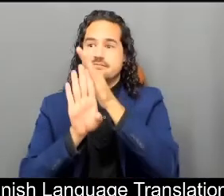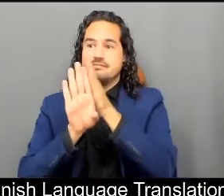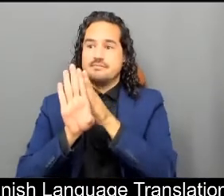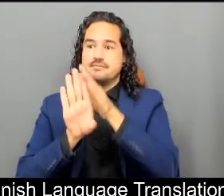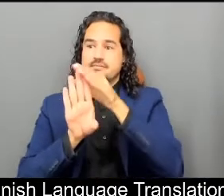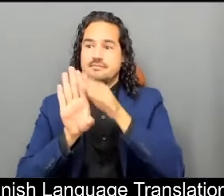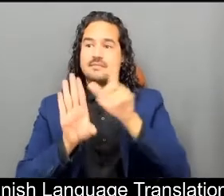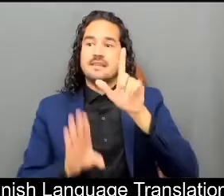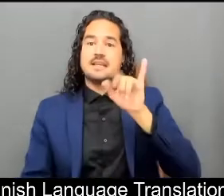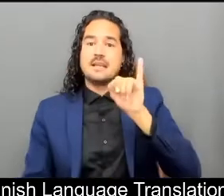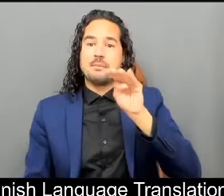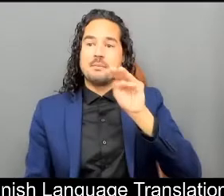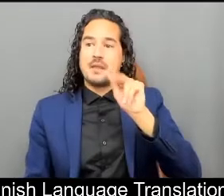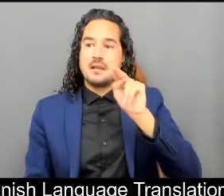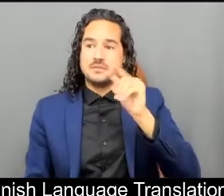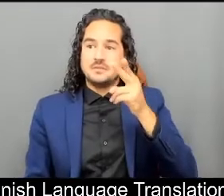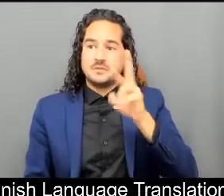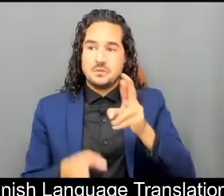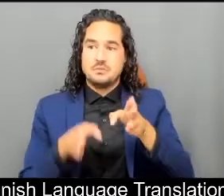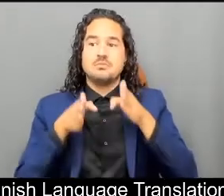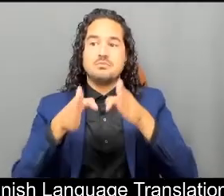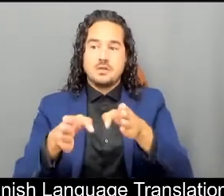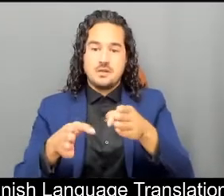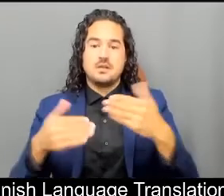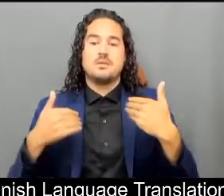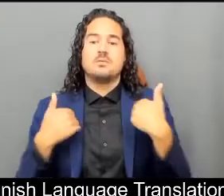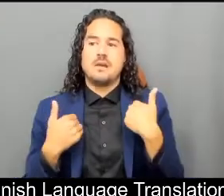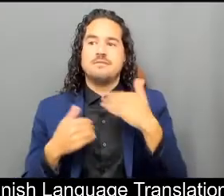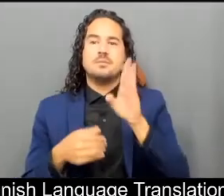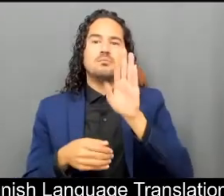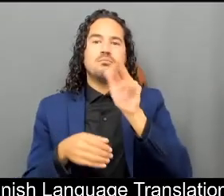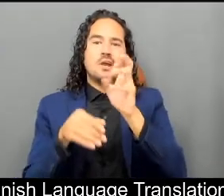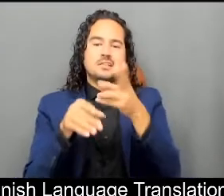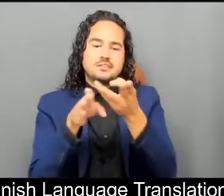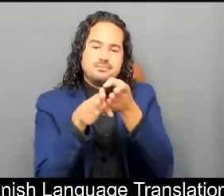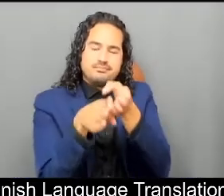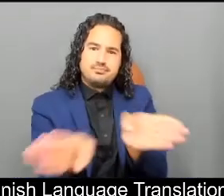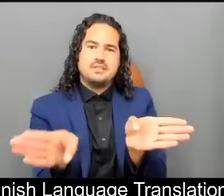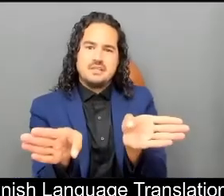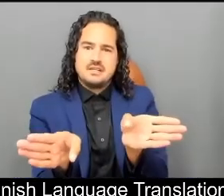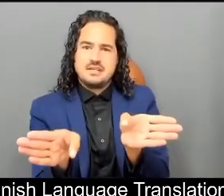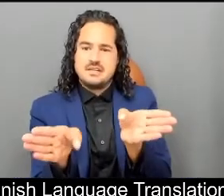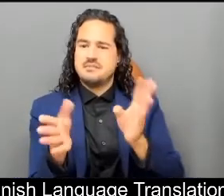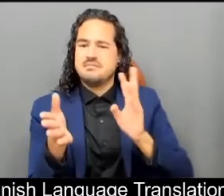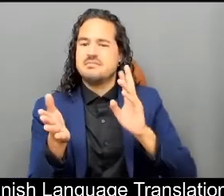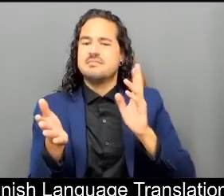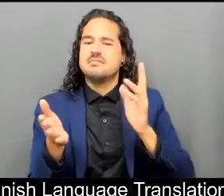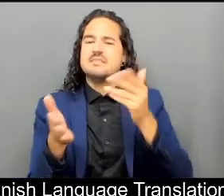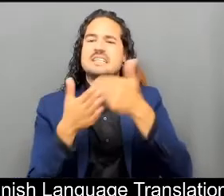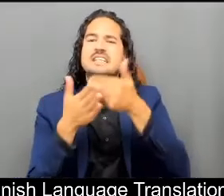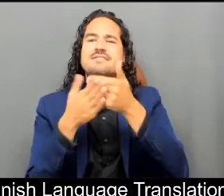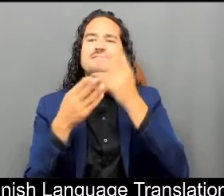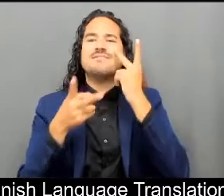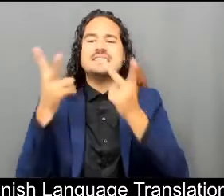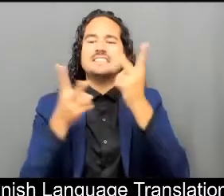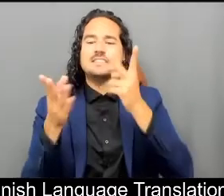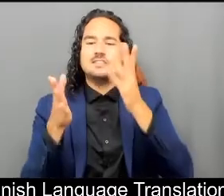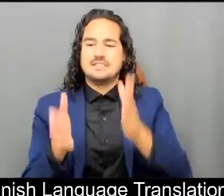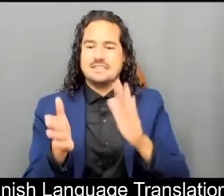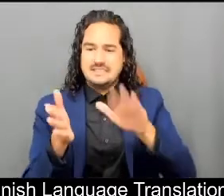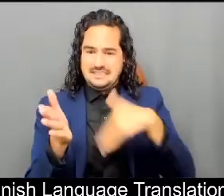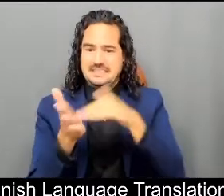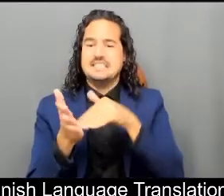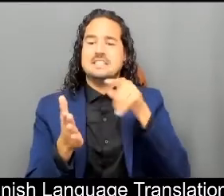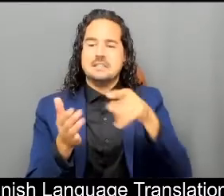here right behind the visitor center. That continues to do mop up along the Limitour Road and the dozer line that's in behind